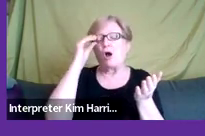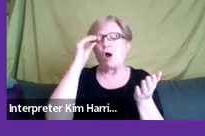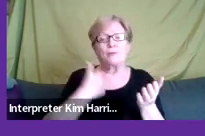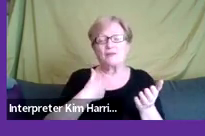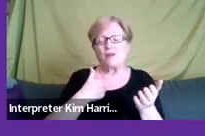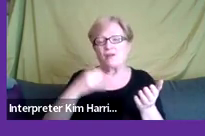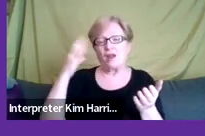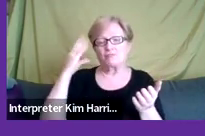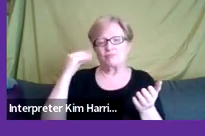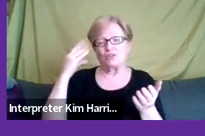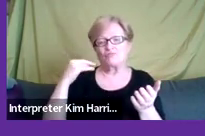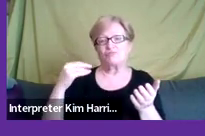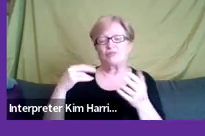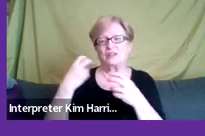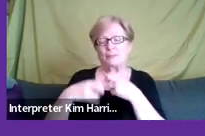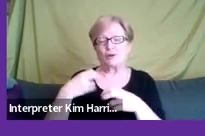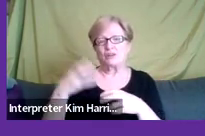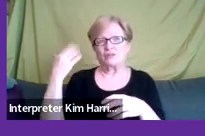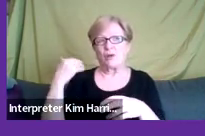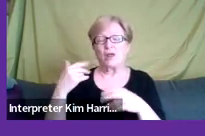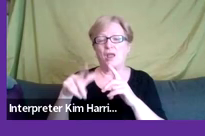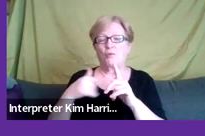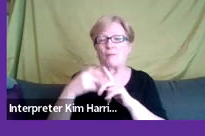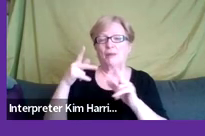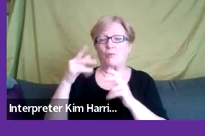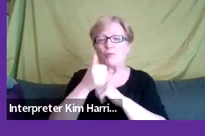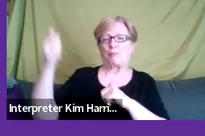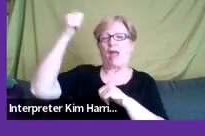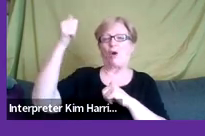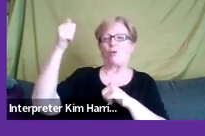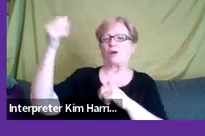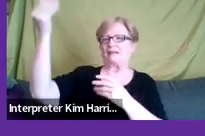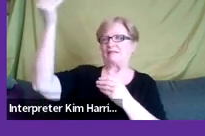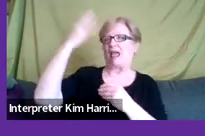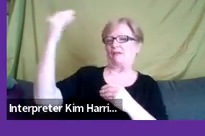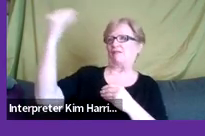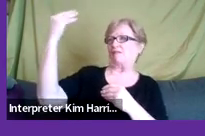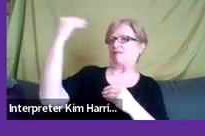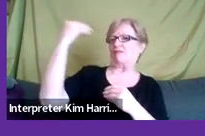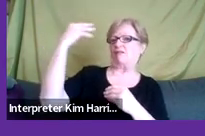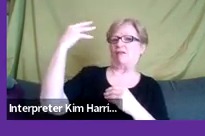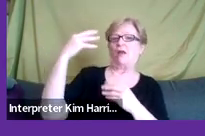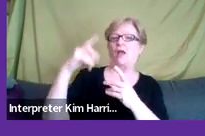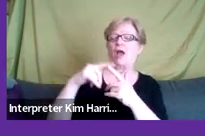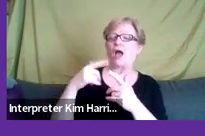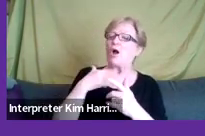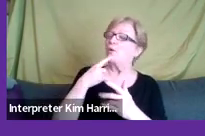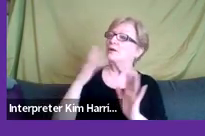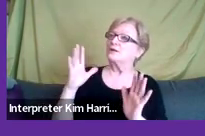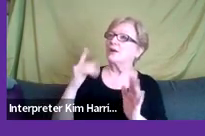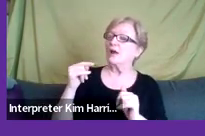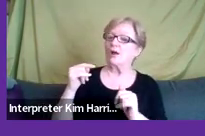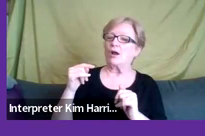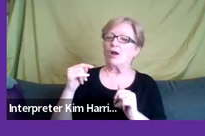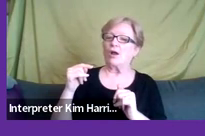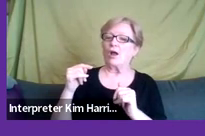before with a person of power telling me something, I've always tried saying, like how something